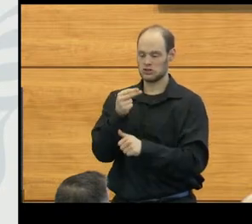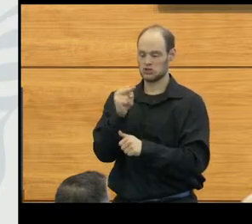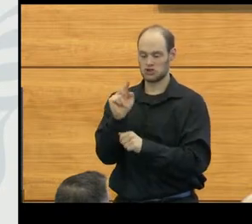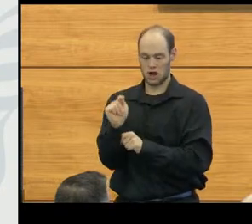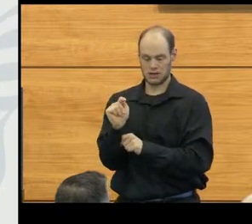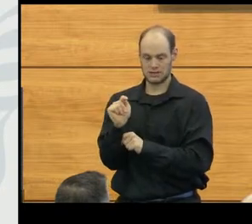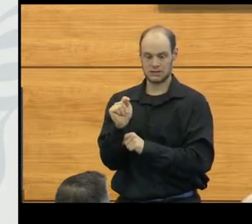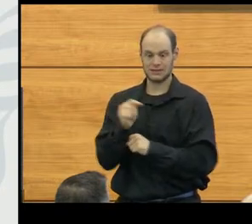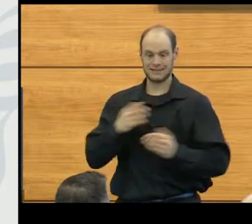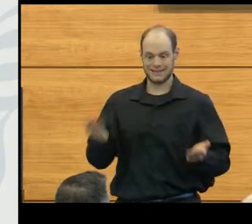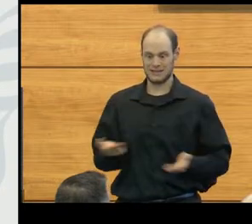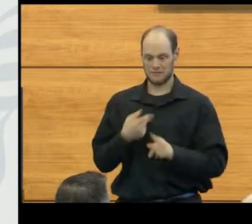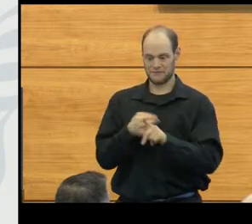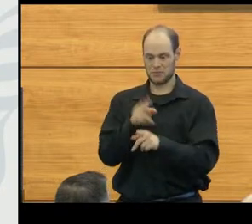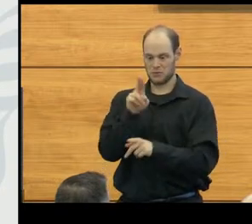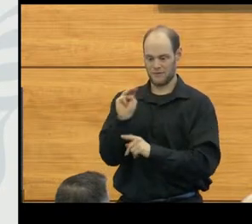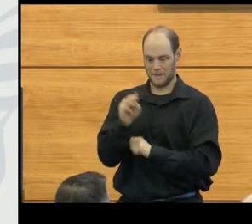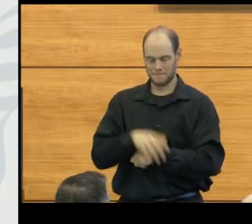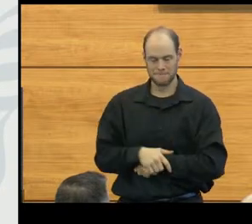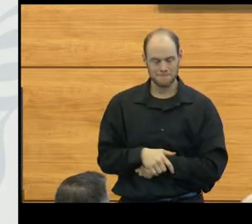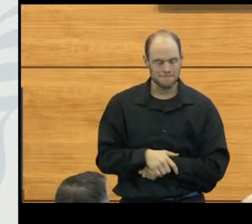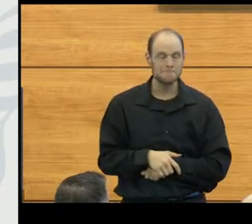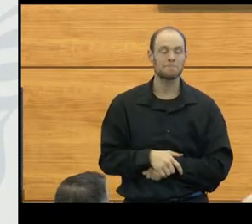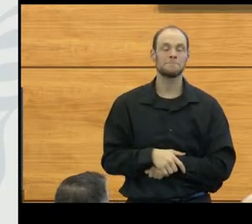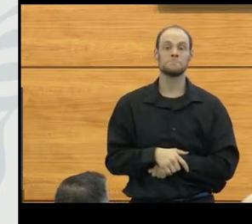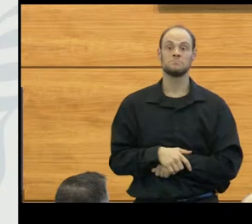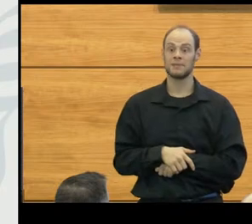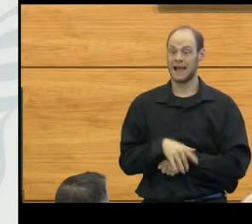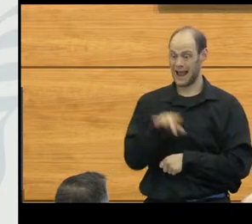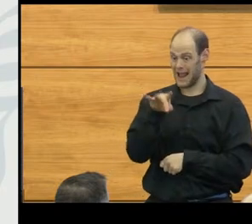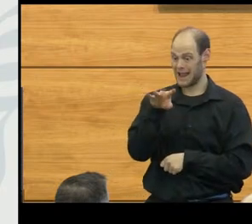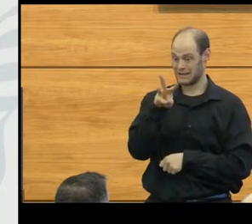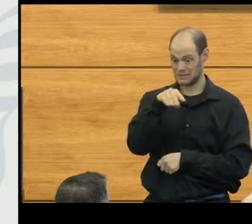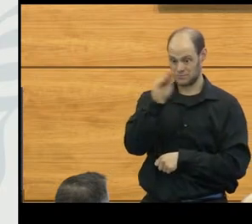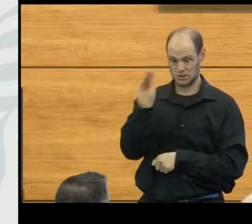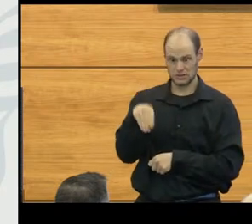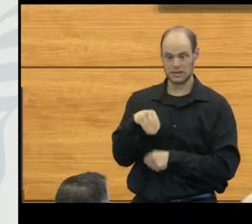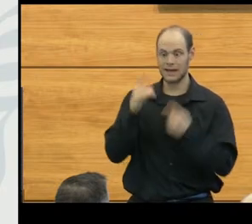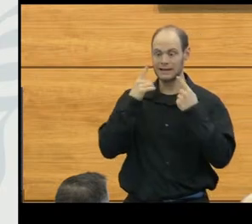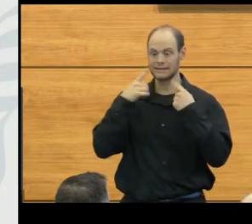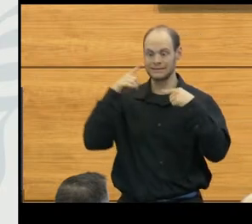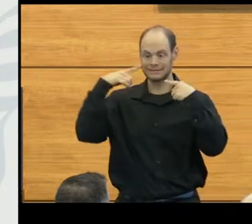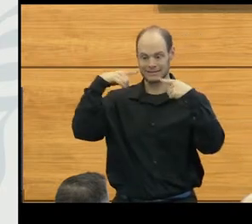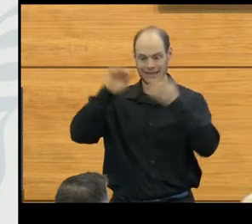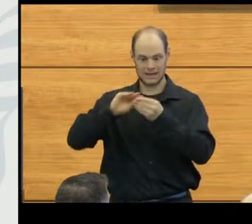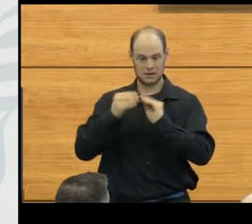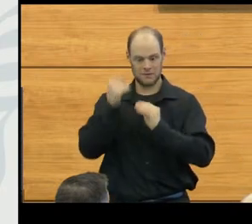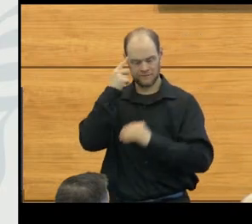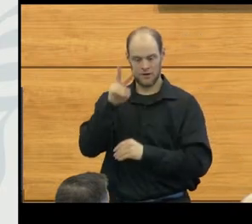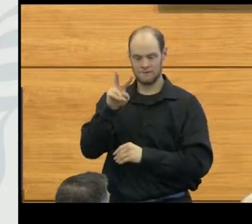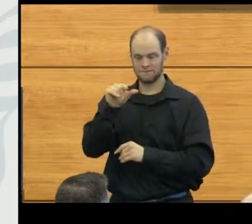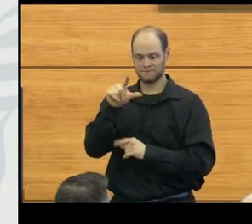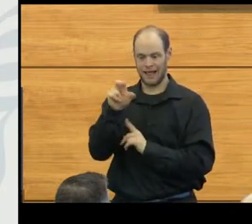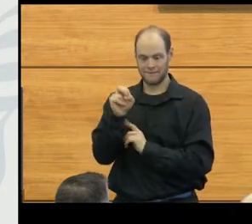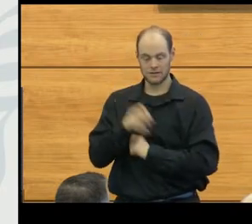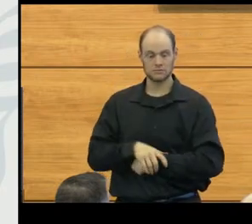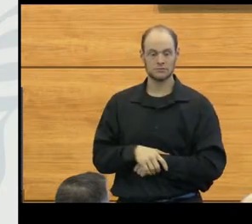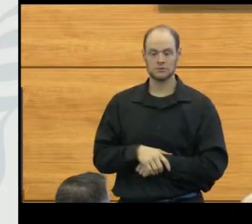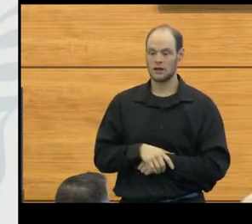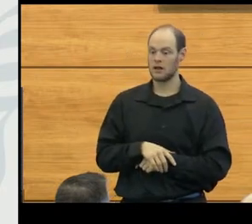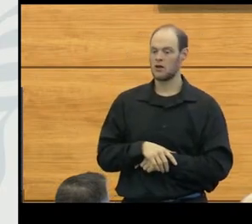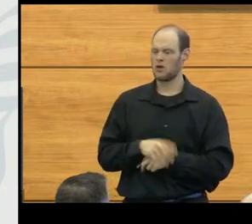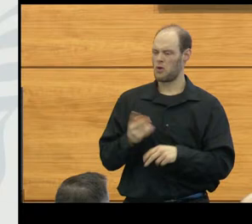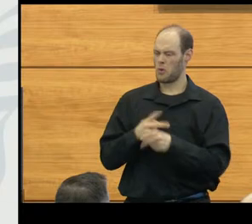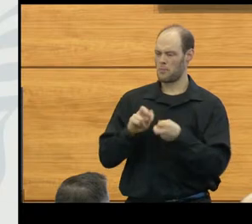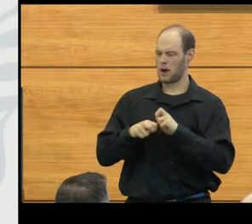system was here out of the University of Michigan. 86% success rate for the valve itself. The largest